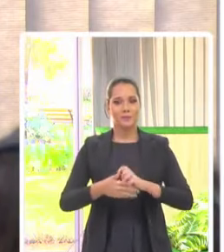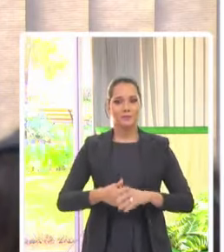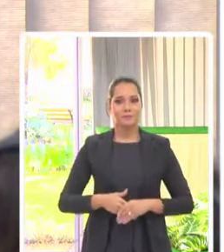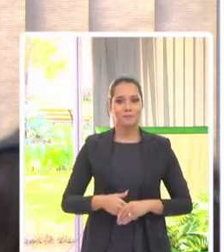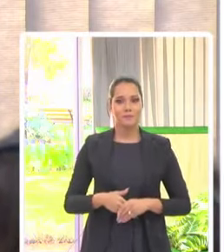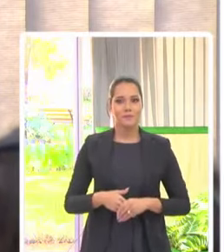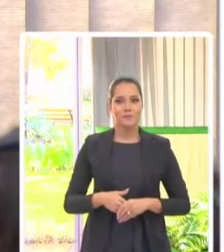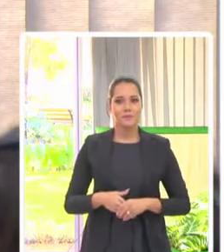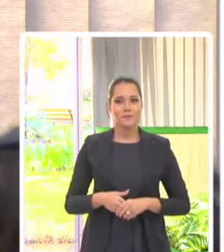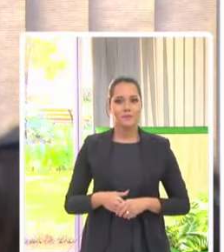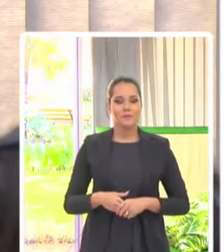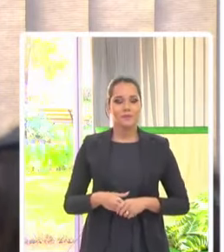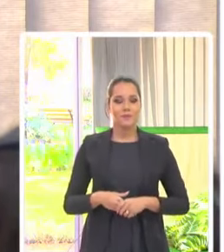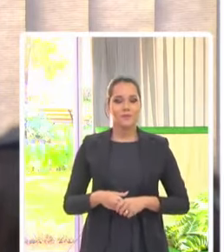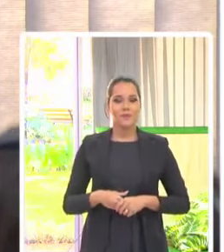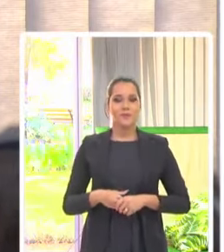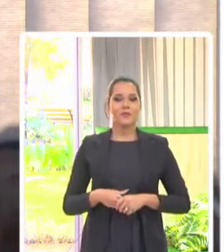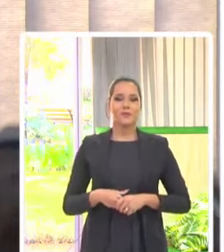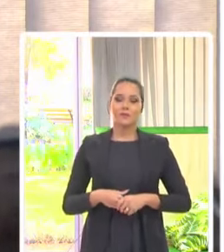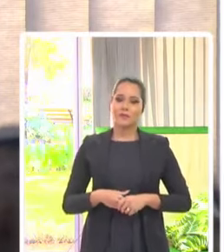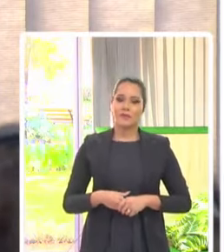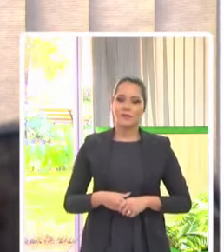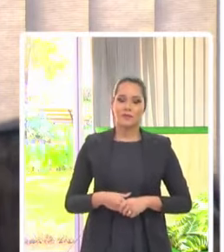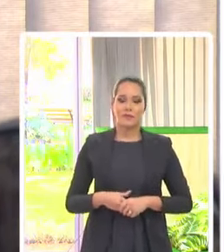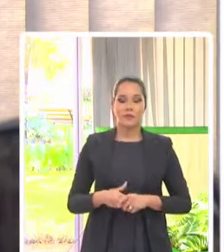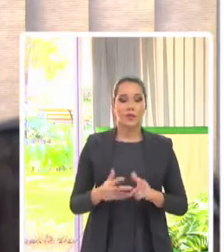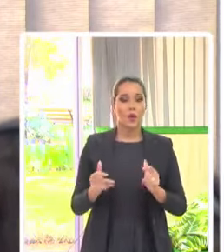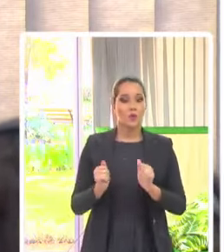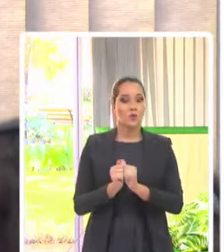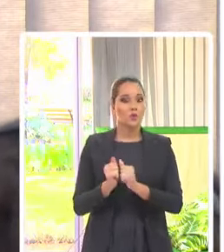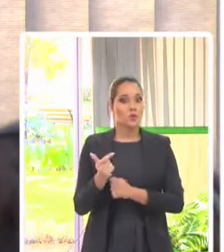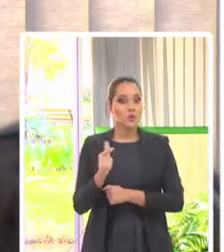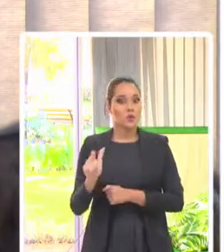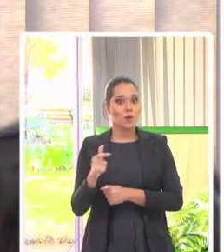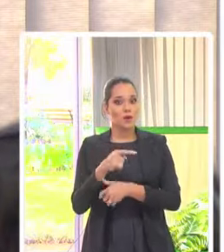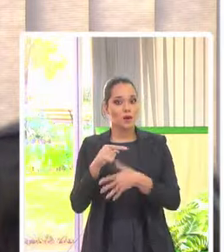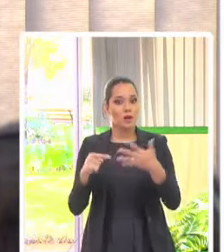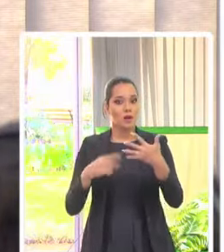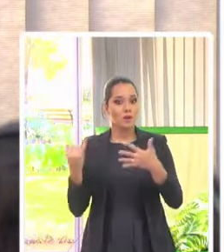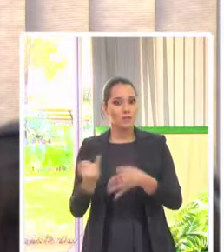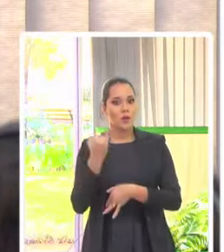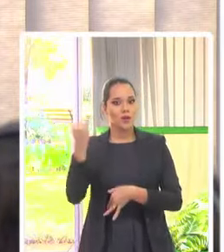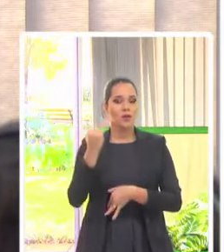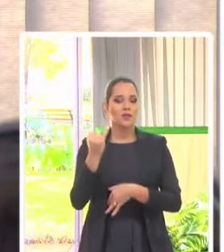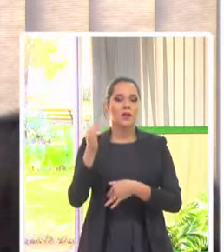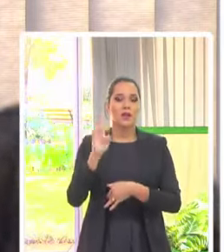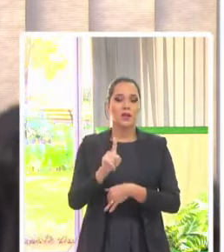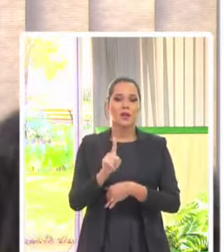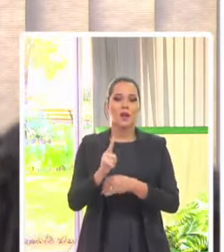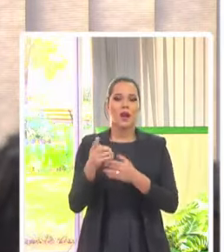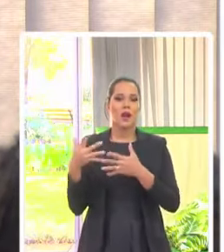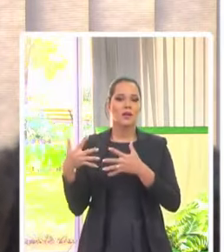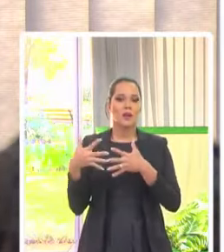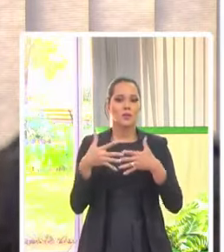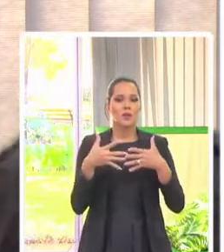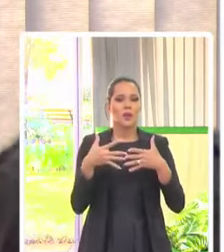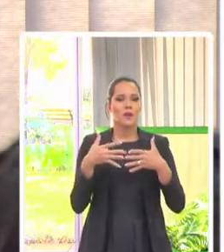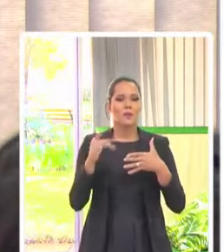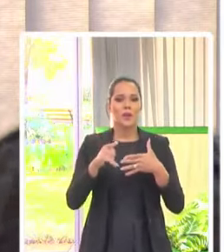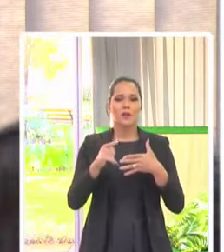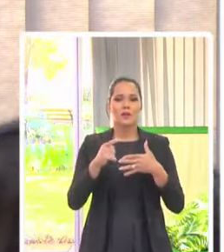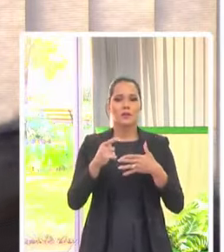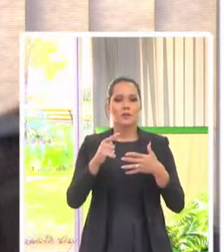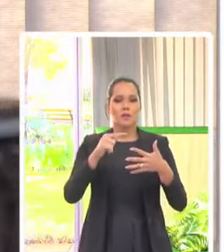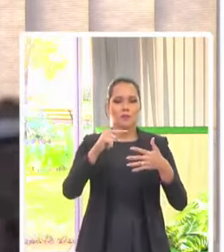together with a crucial point on that, which is interoperability, right? In order for those components to work,